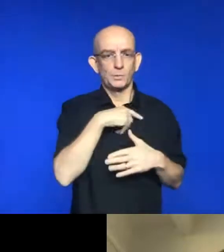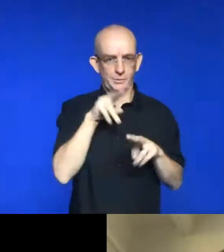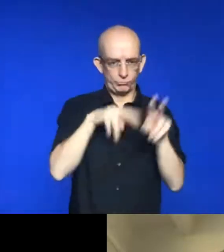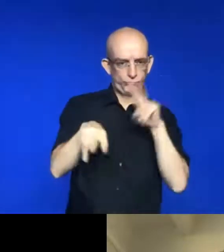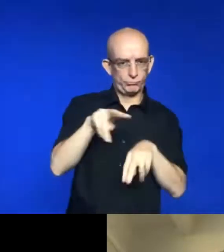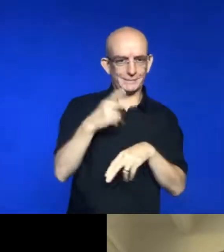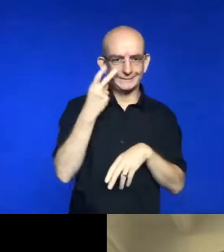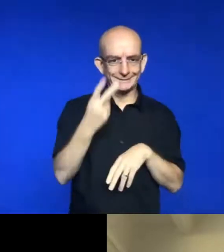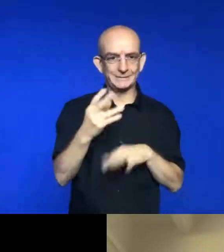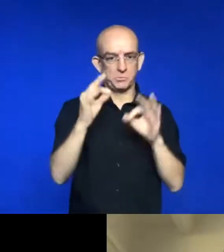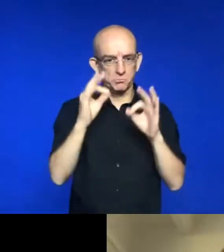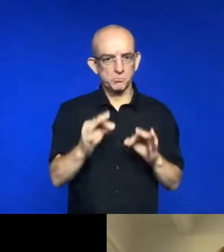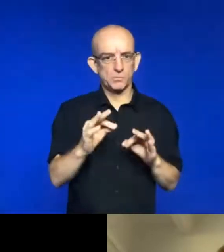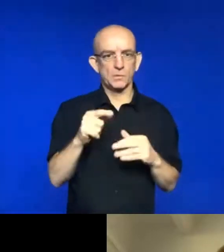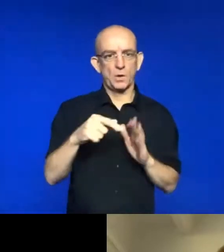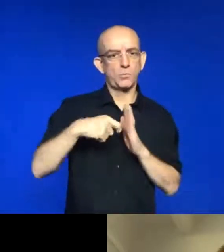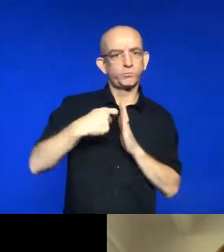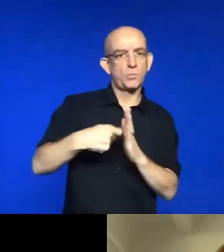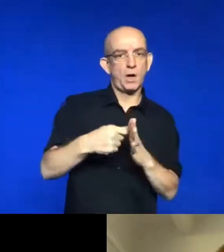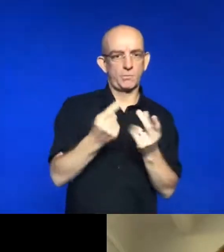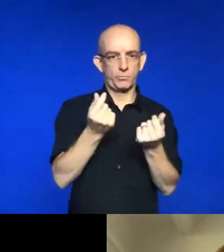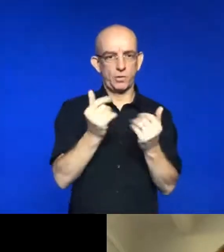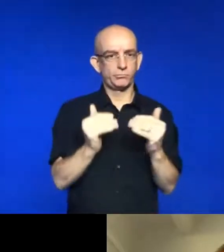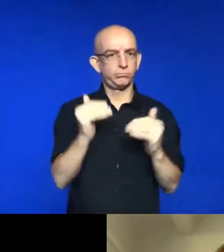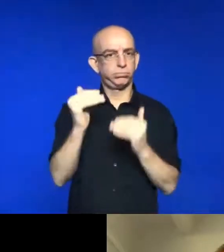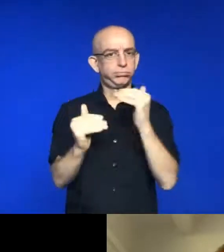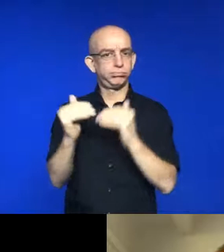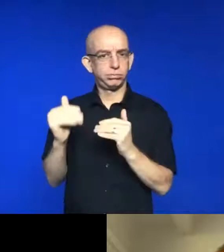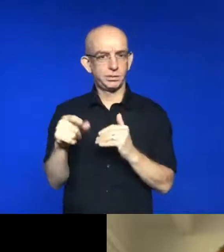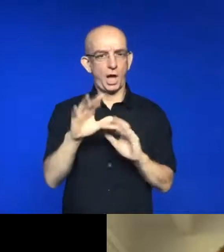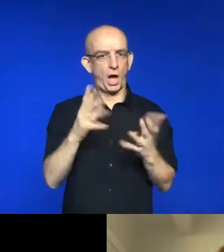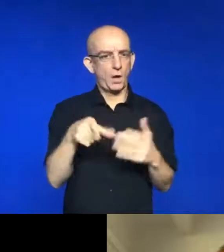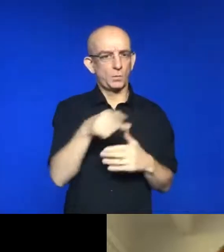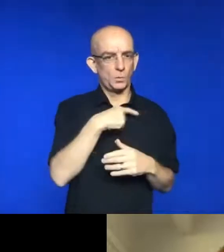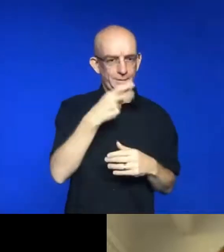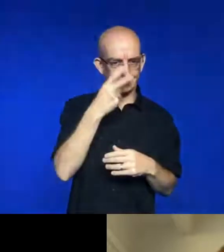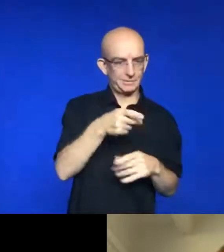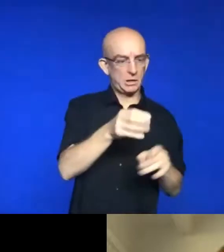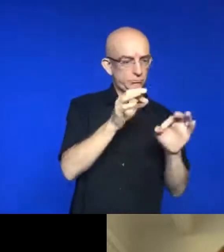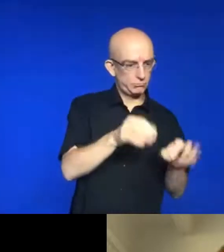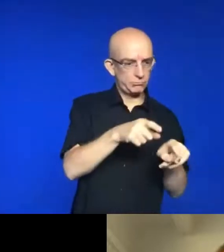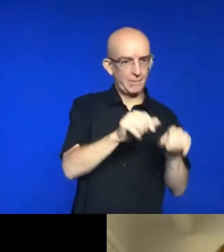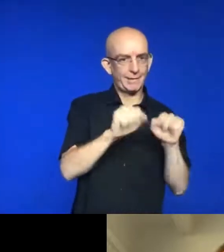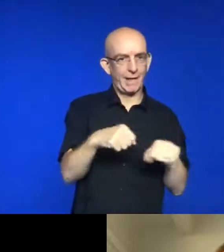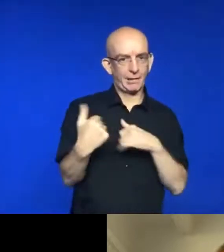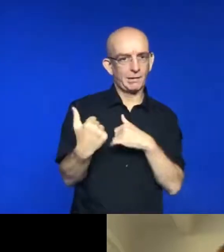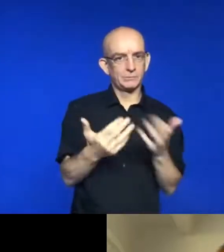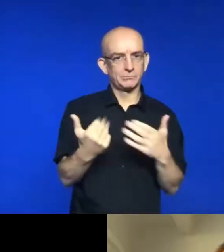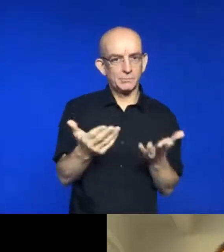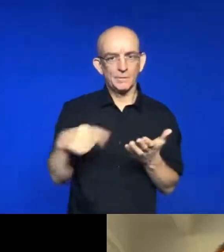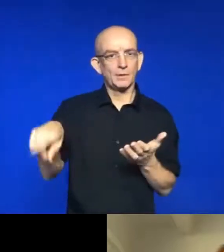eligibility criteria for people with disabilities when accessing these type of services. My next question to you, Alex, is